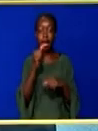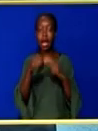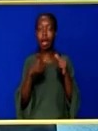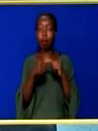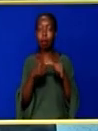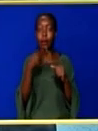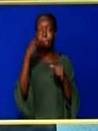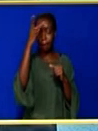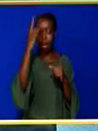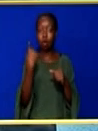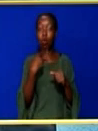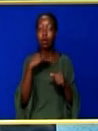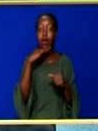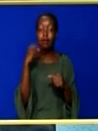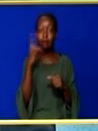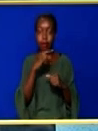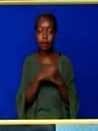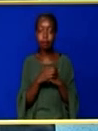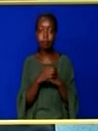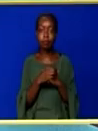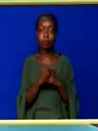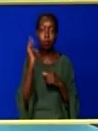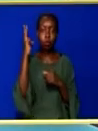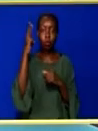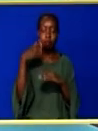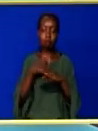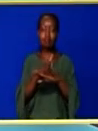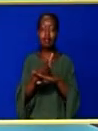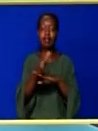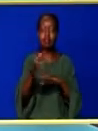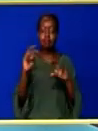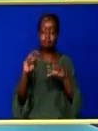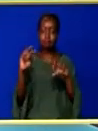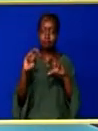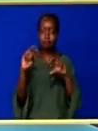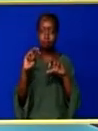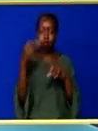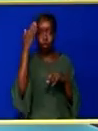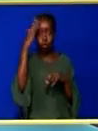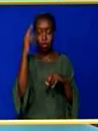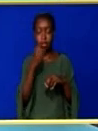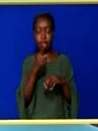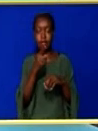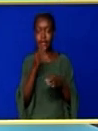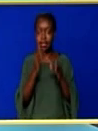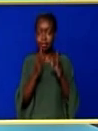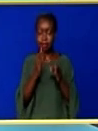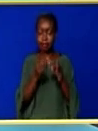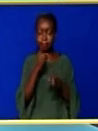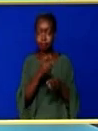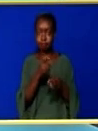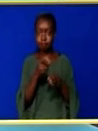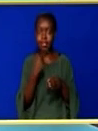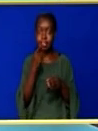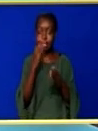individual. So it will also take some good time and investigation to discover, is the person telling the truth?